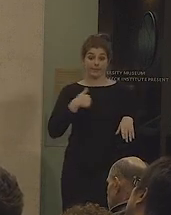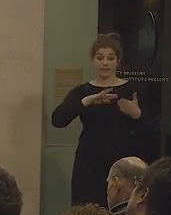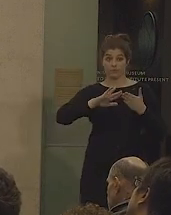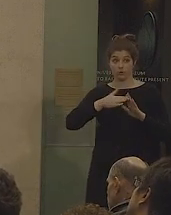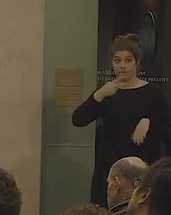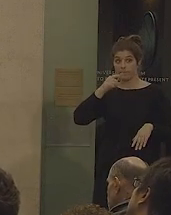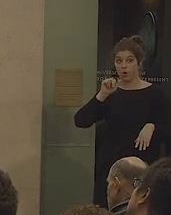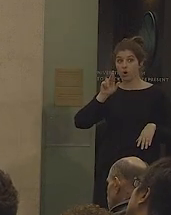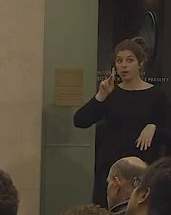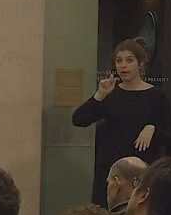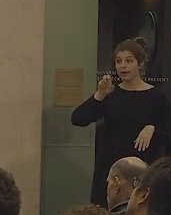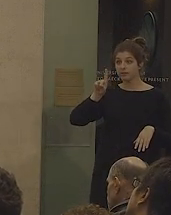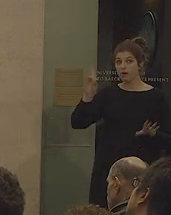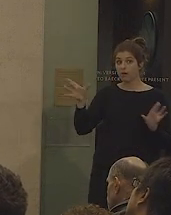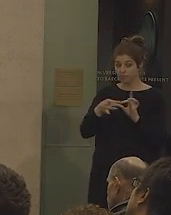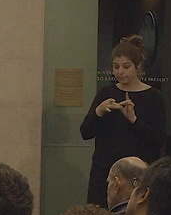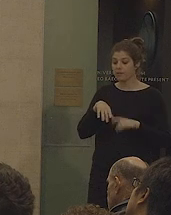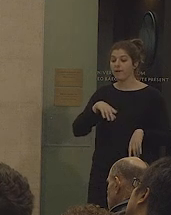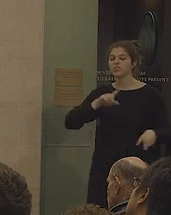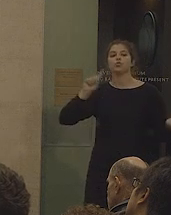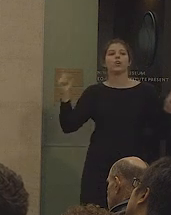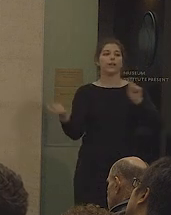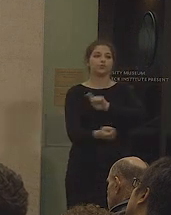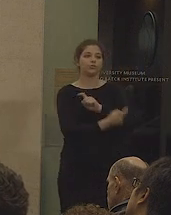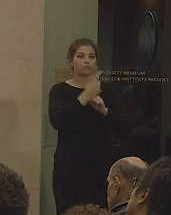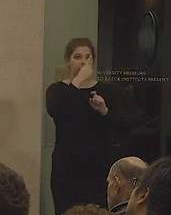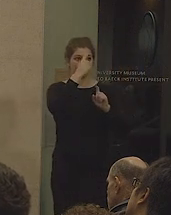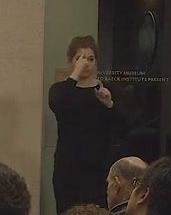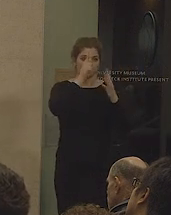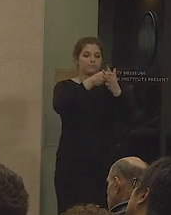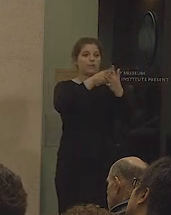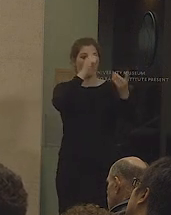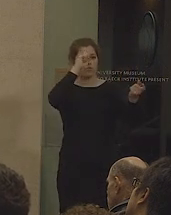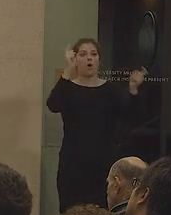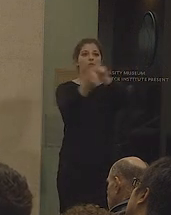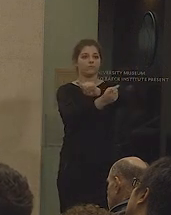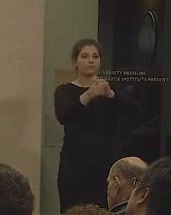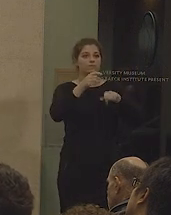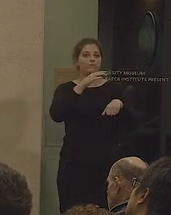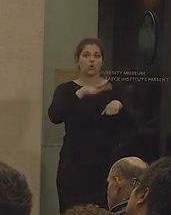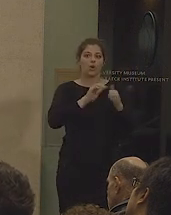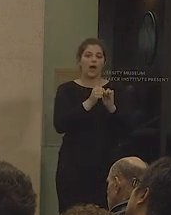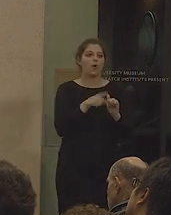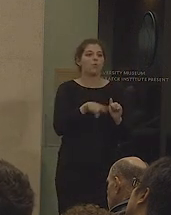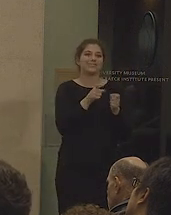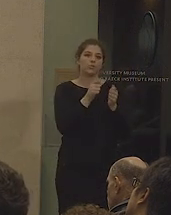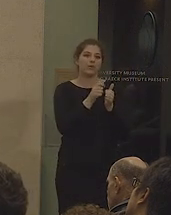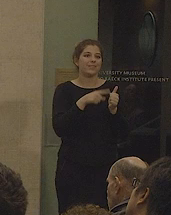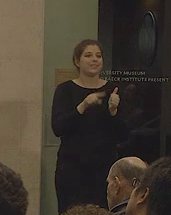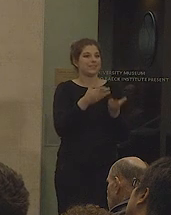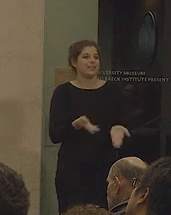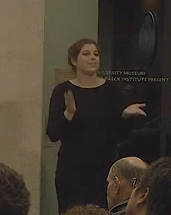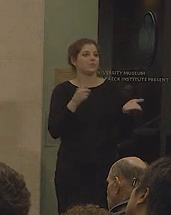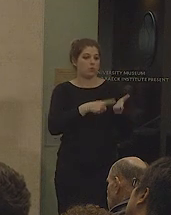out of Parkland have changed the thought process on how to deal with these